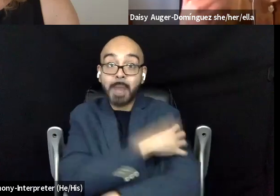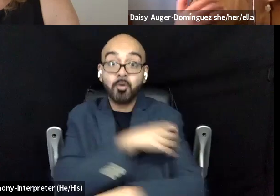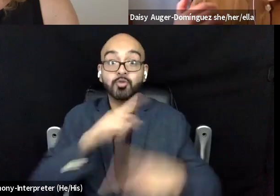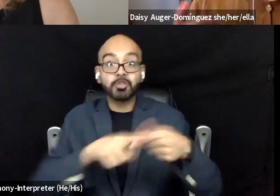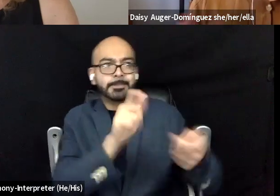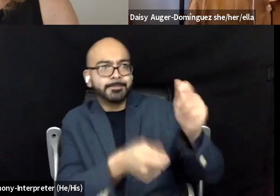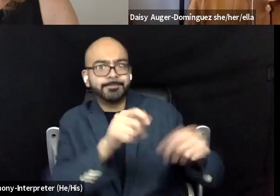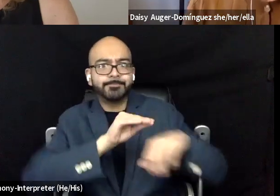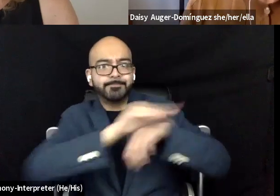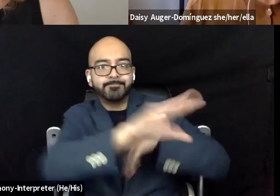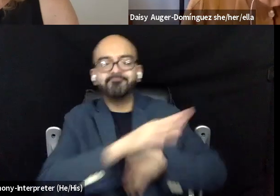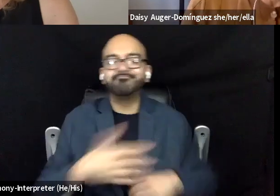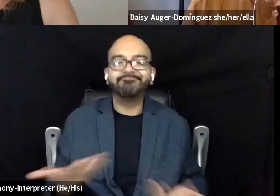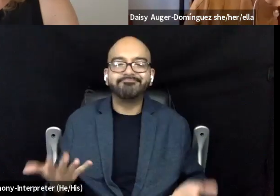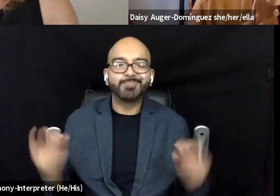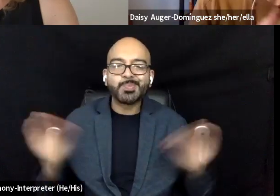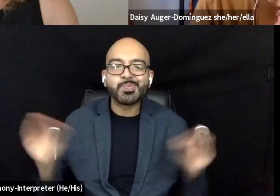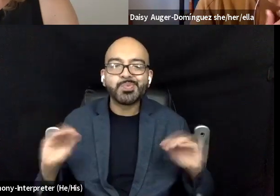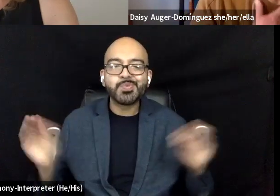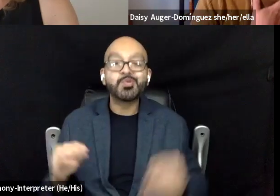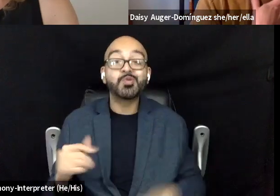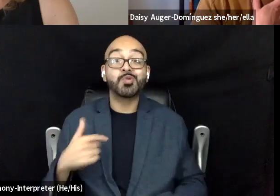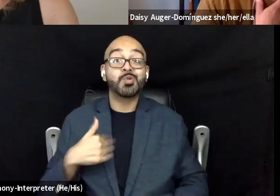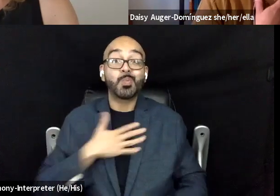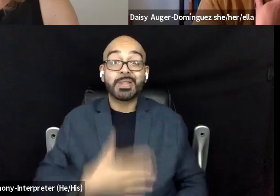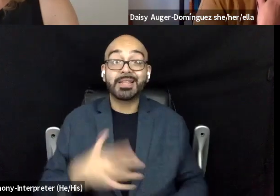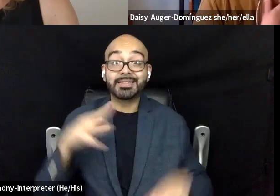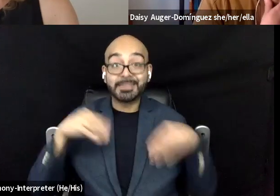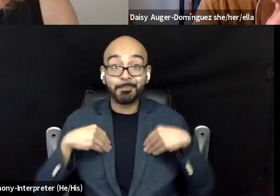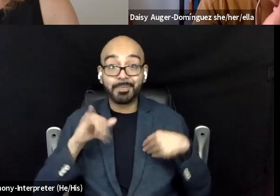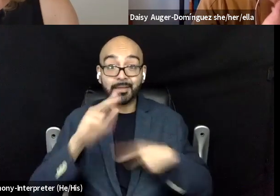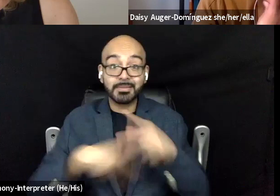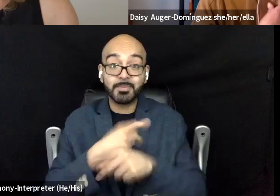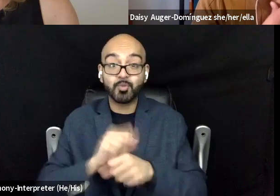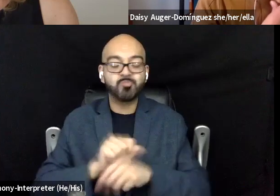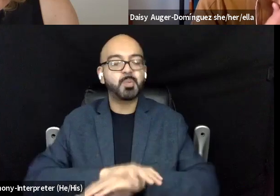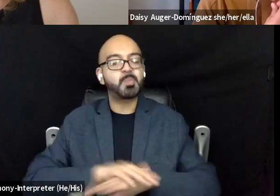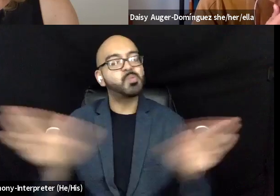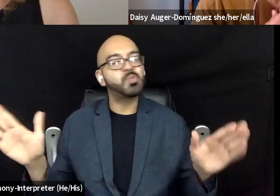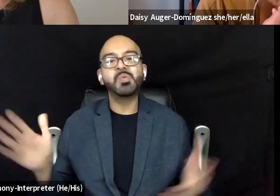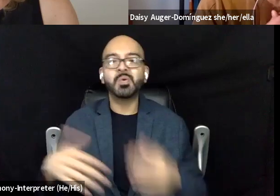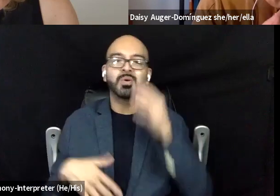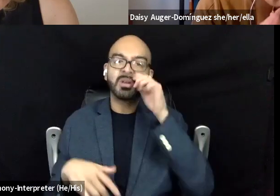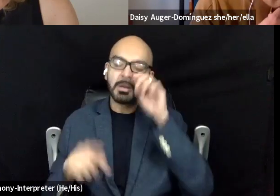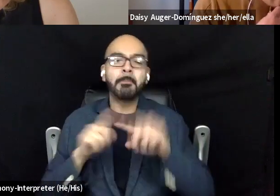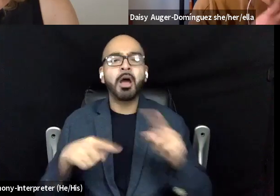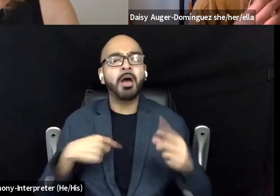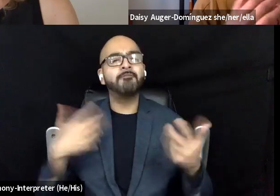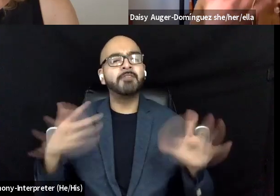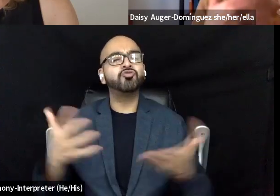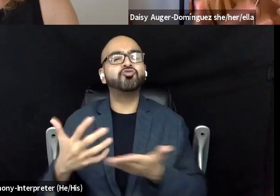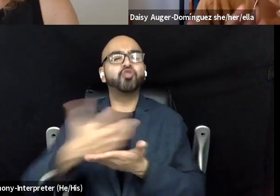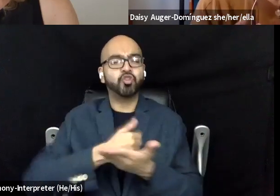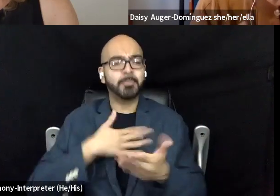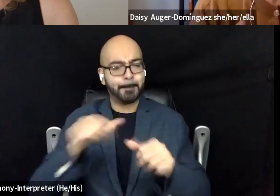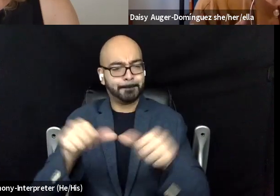no longer willing to do that. But I've been able to earn that place. And I appreciate it. I want to recognize that